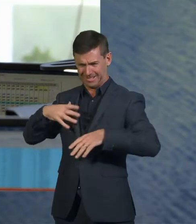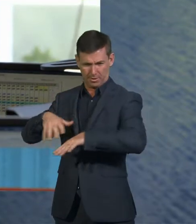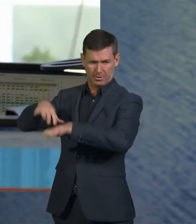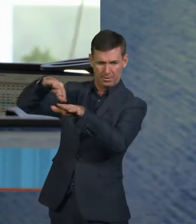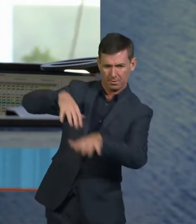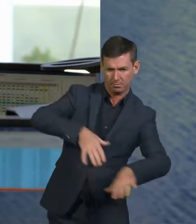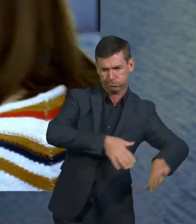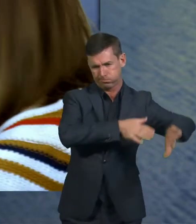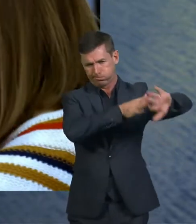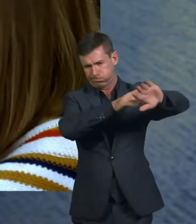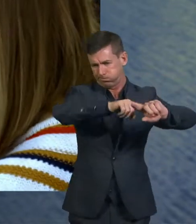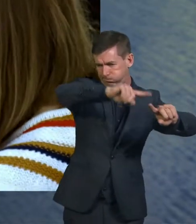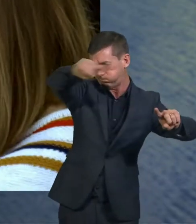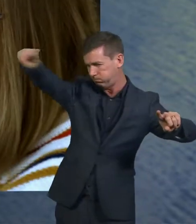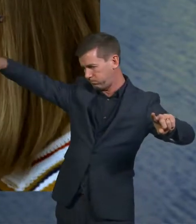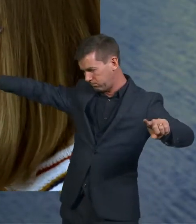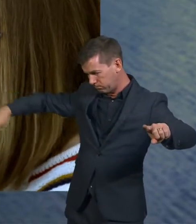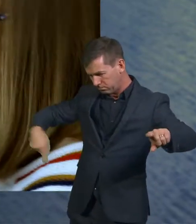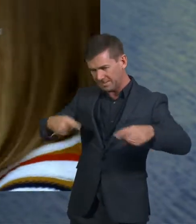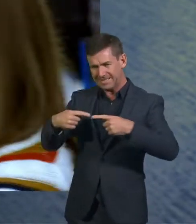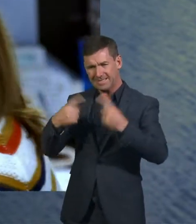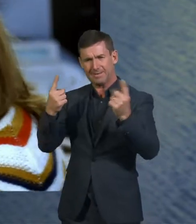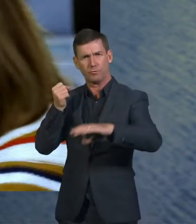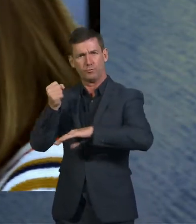centre. Oh, glad I've got the cake eaten out of the way.